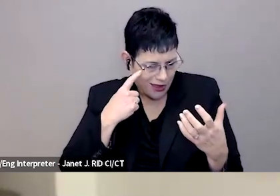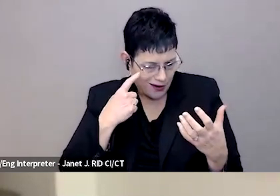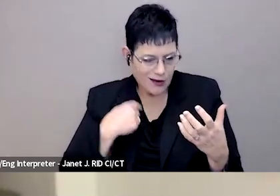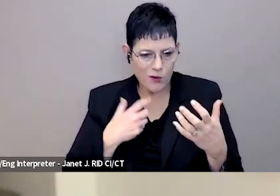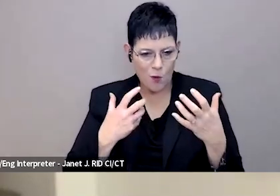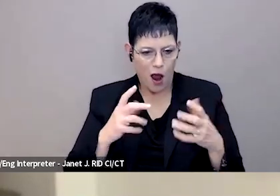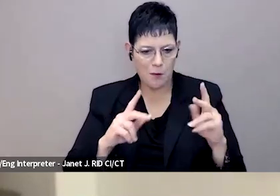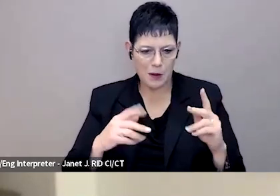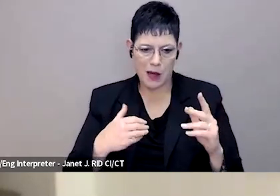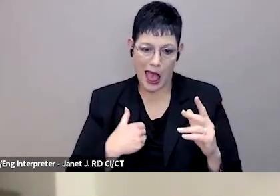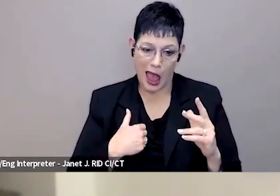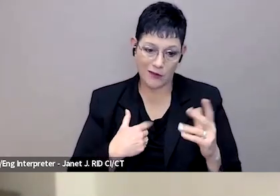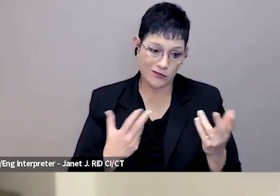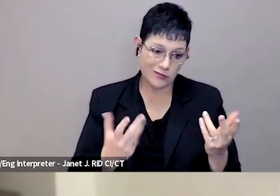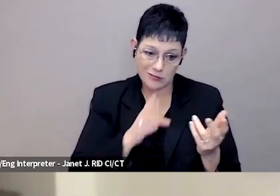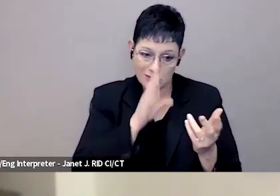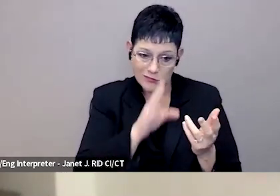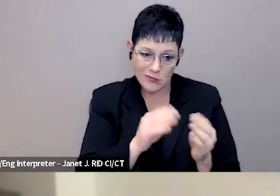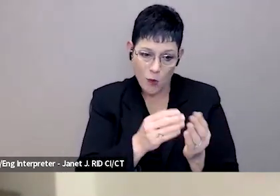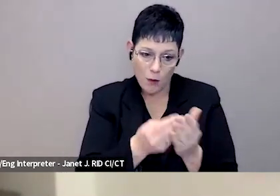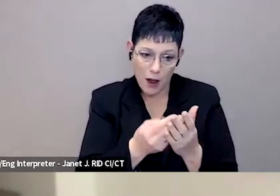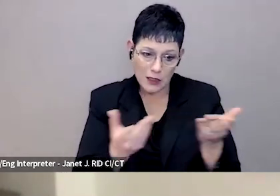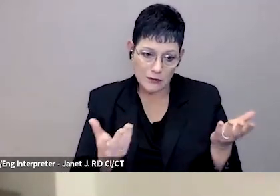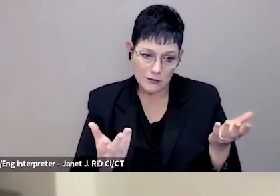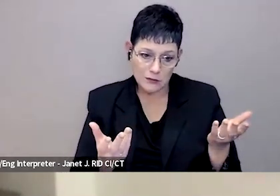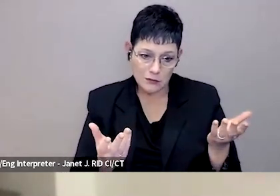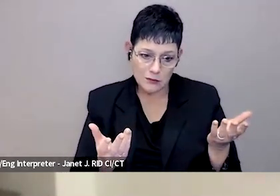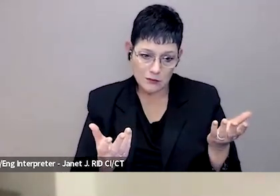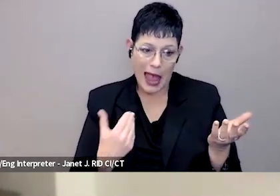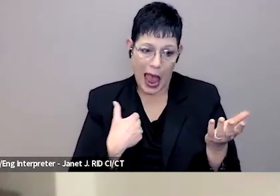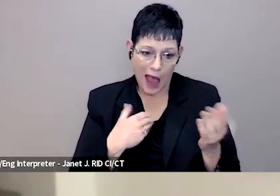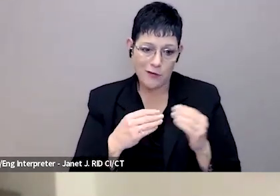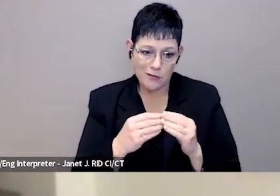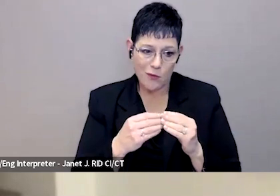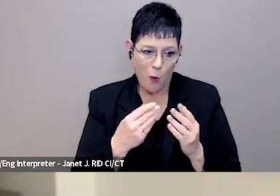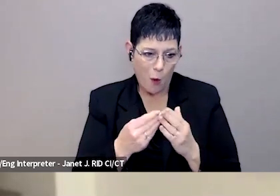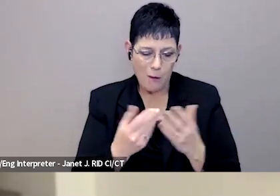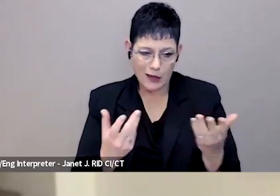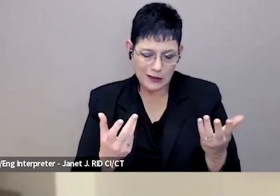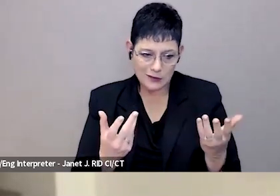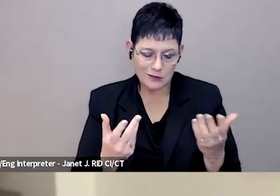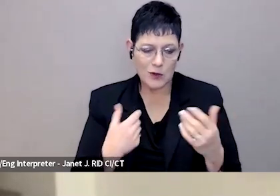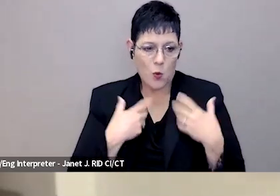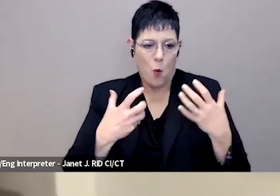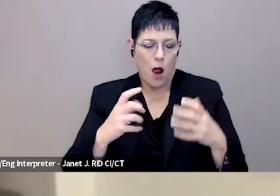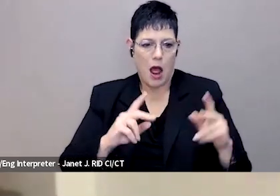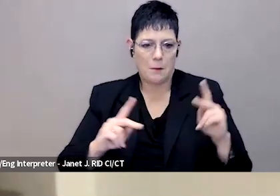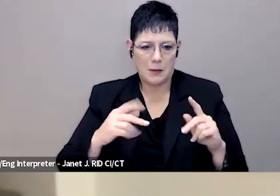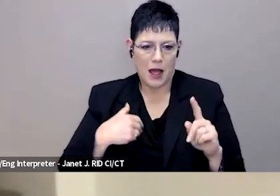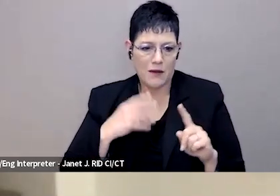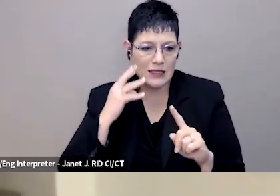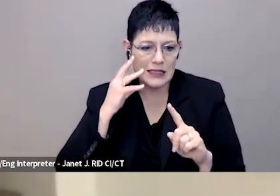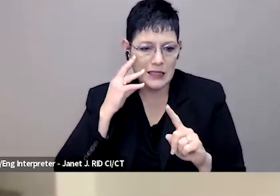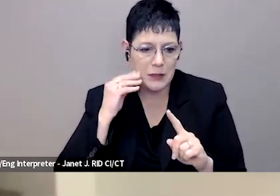frankly have more money in their pockets is a big one. I think we want family caregivers to be